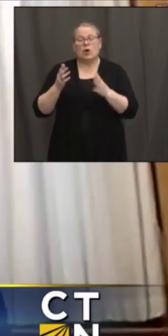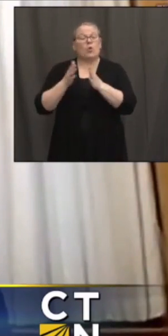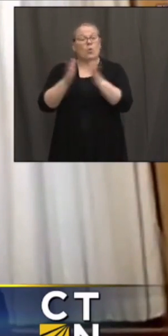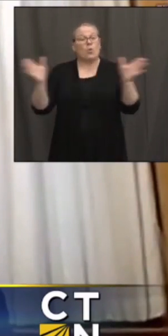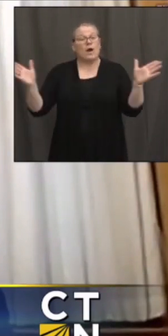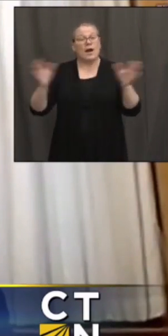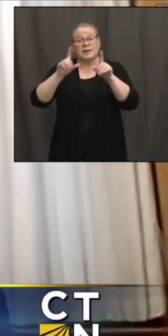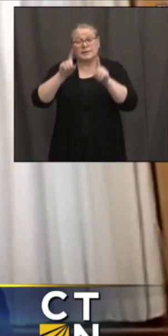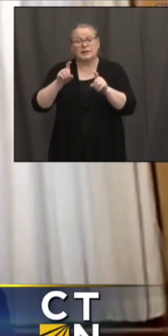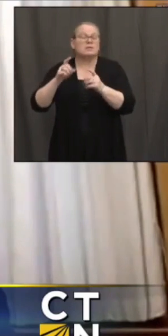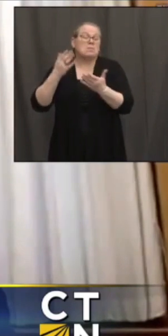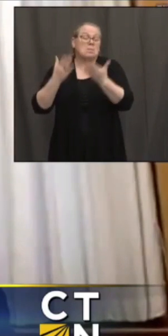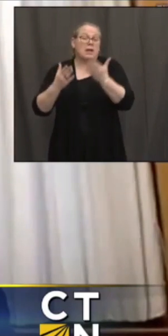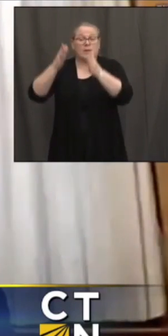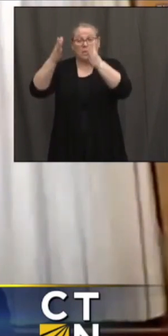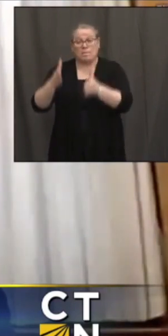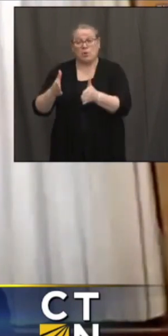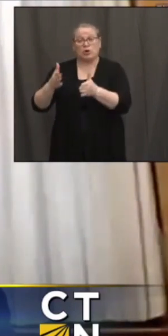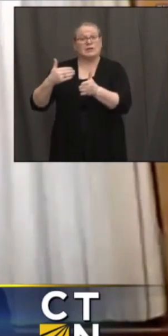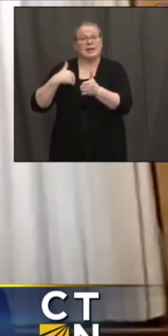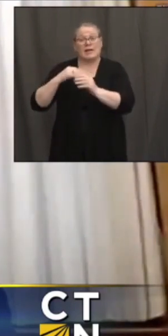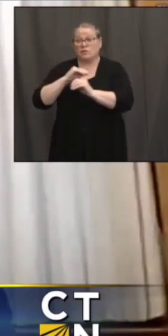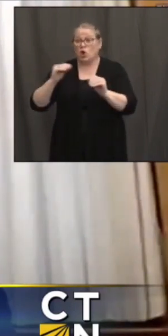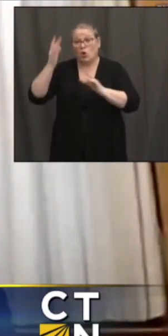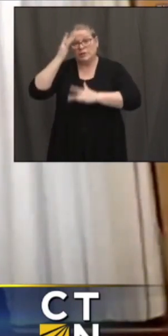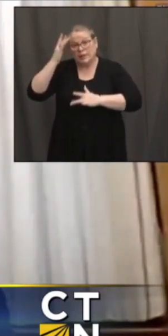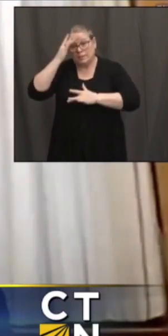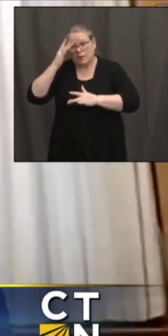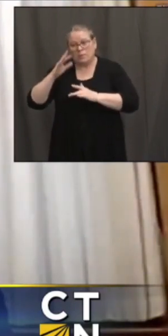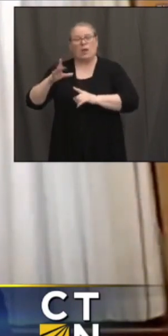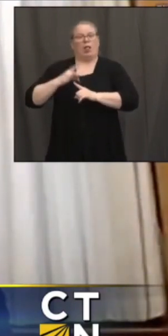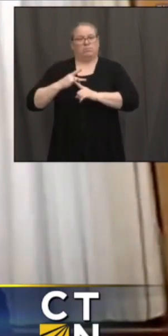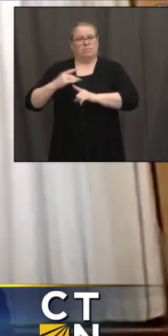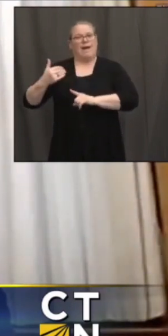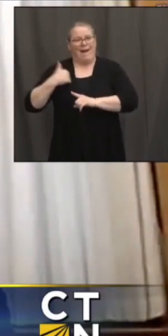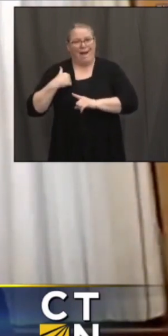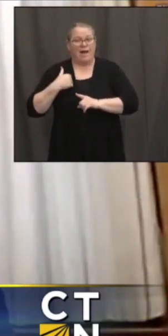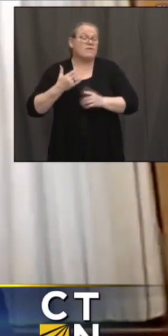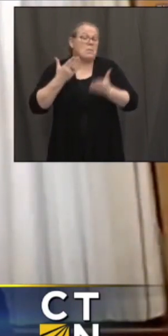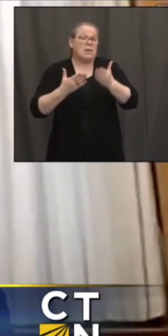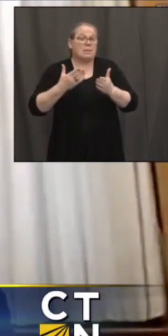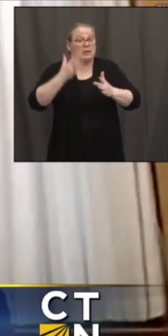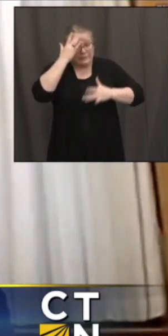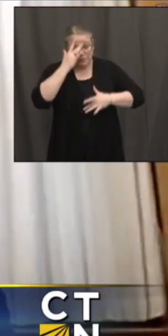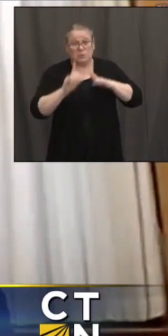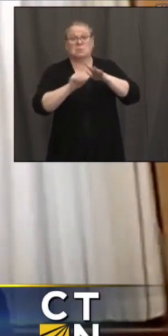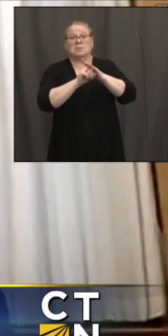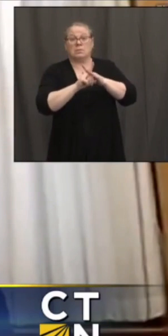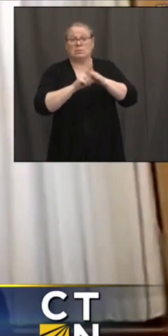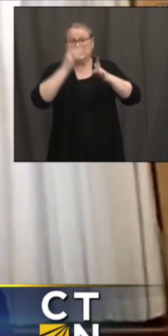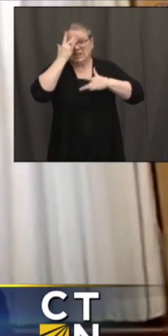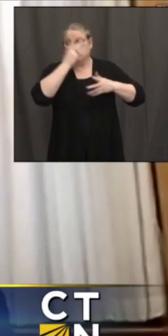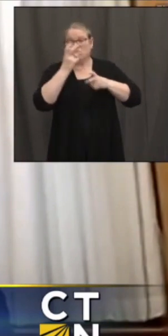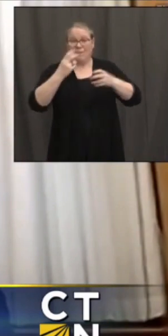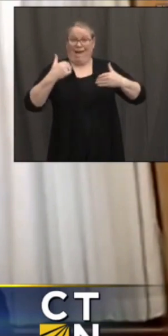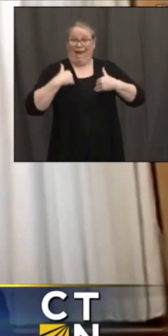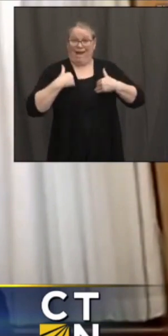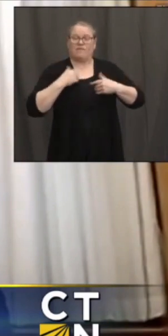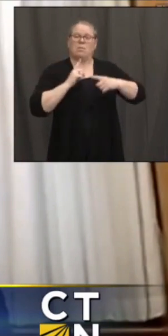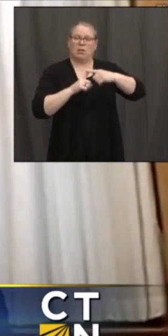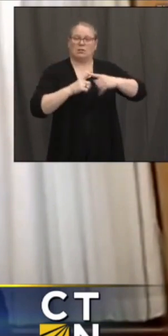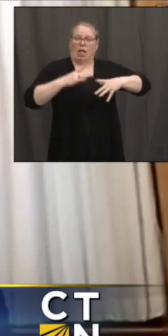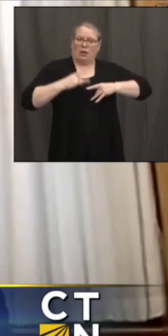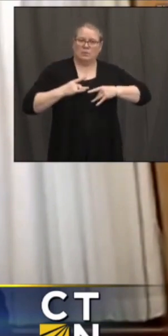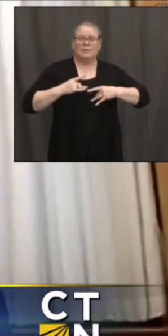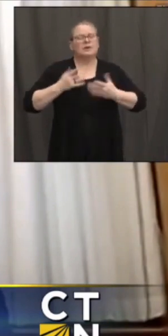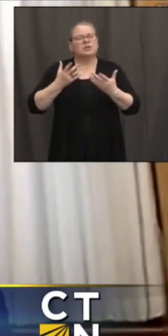asymptomatic case of COVID or even potentially a symptomatic case of COVID is getting tested. So it's not a foolproof net of testing out there,